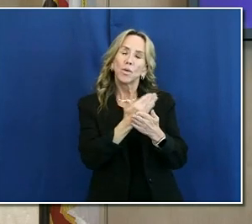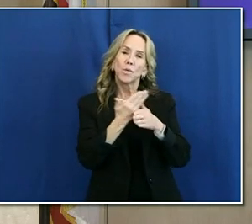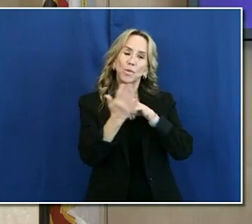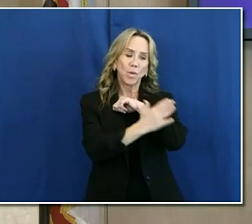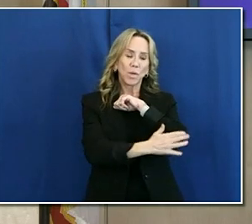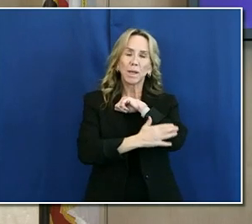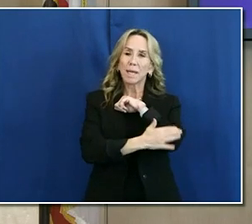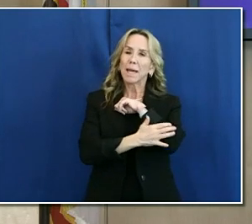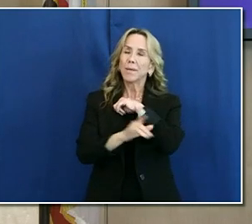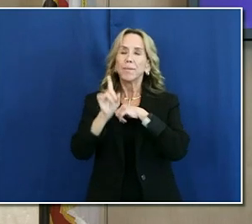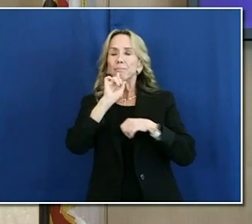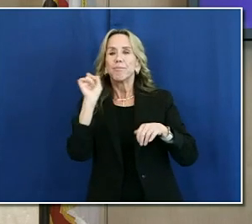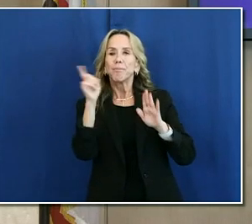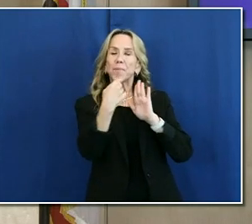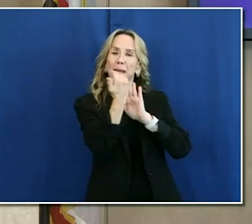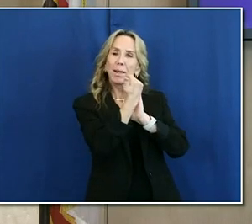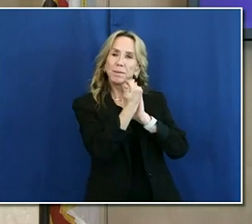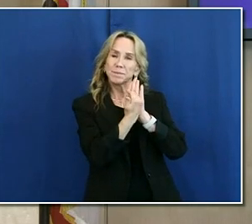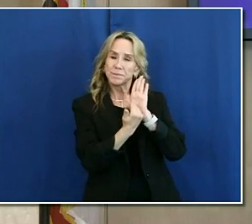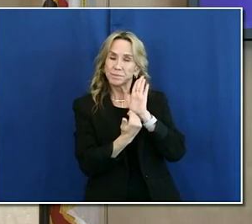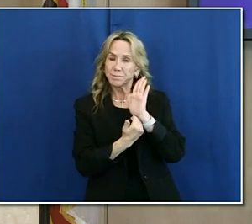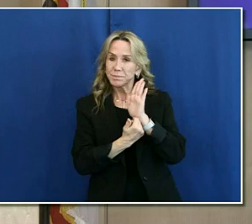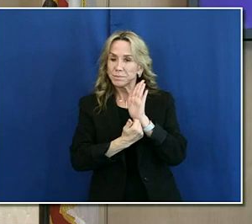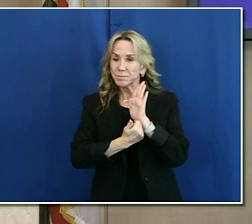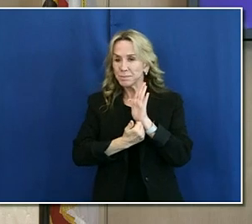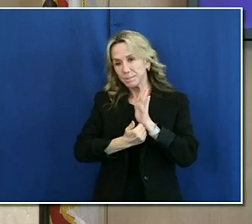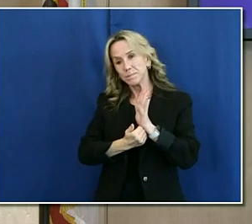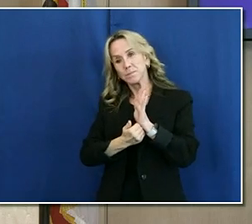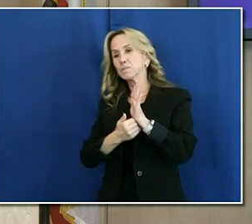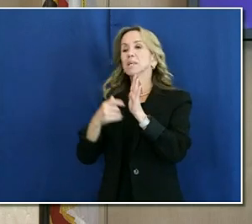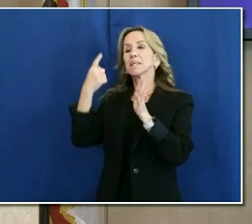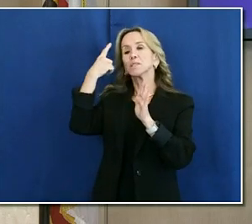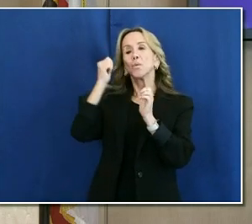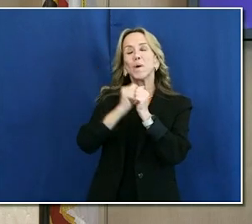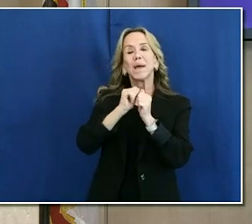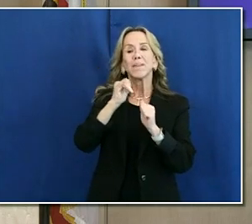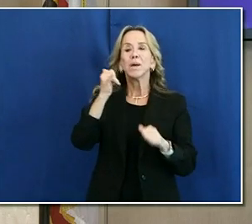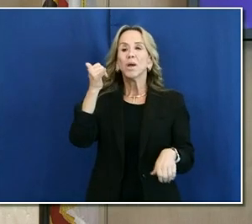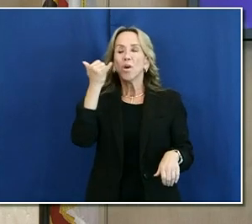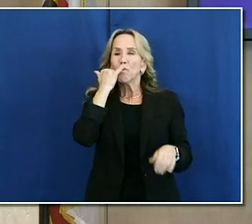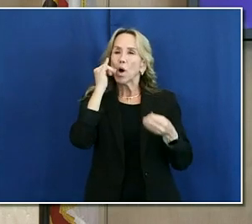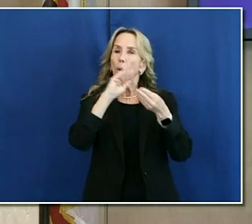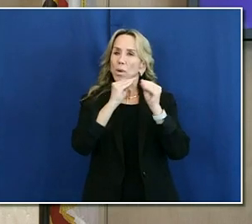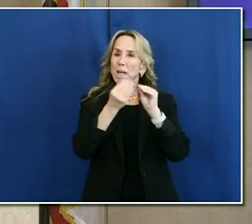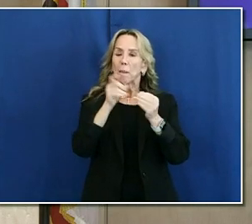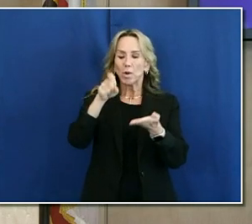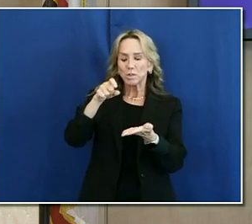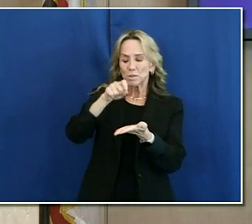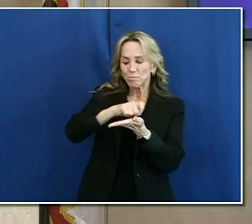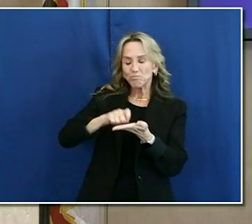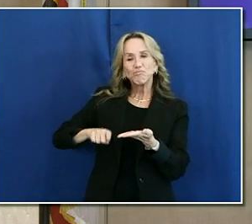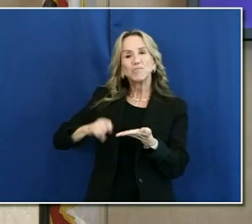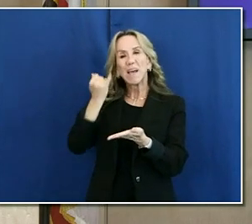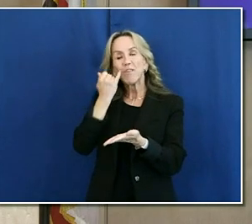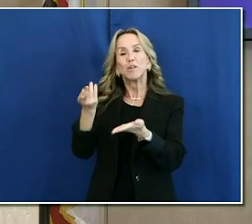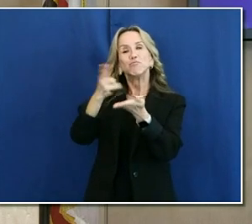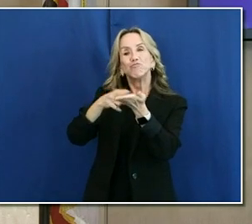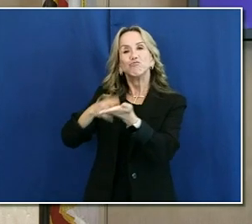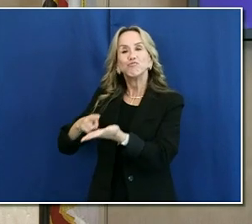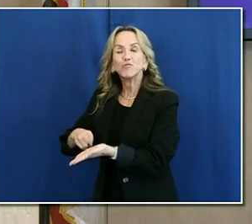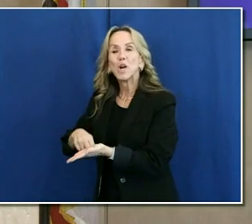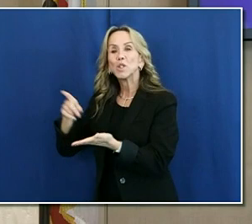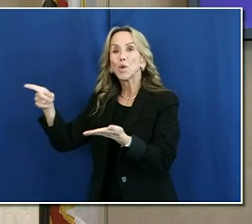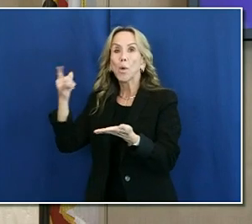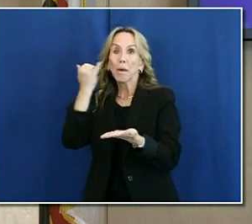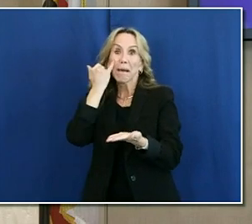reopening indoor operations to track names and phone numbers isn't sitting well with some people. They feel like it's intruding on customers, asking for personal information and worrying that it could